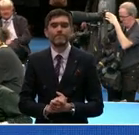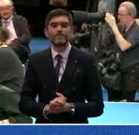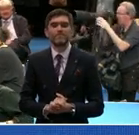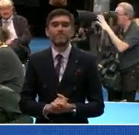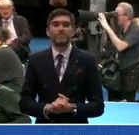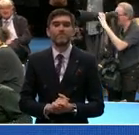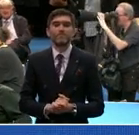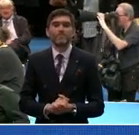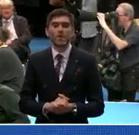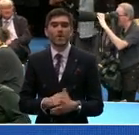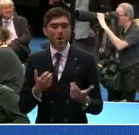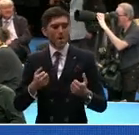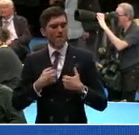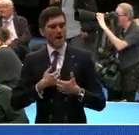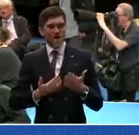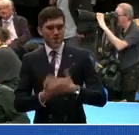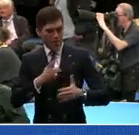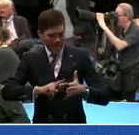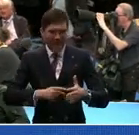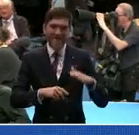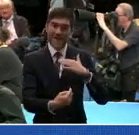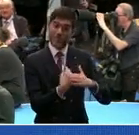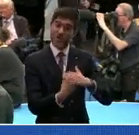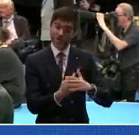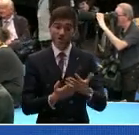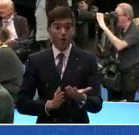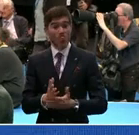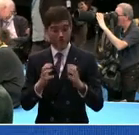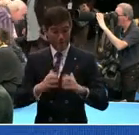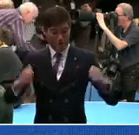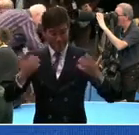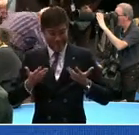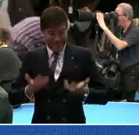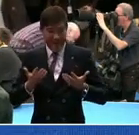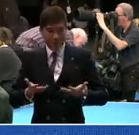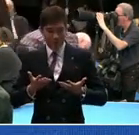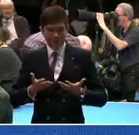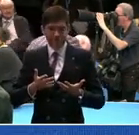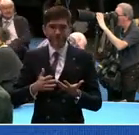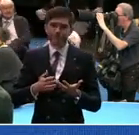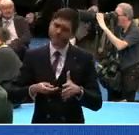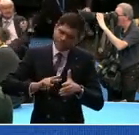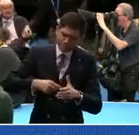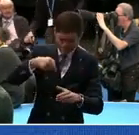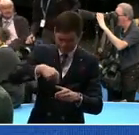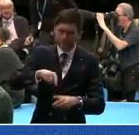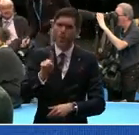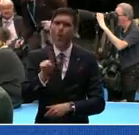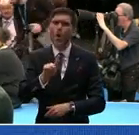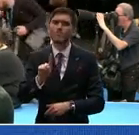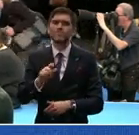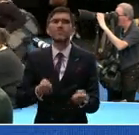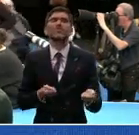My new plan for immigration is already making its way through Parliament. And at the heart of this plan is a simple principle: